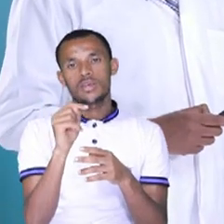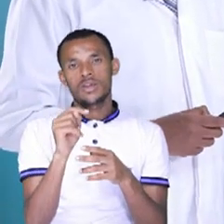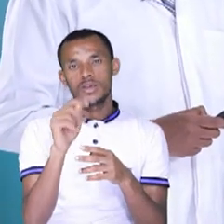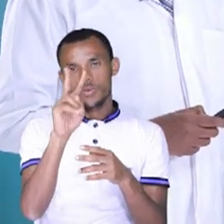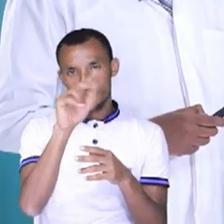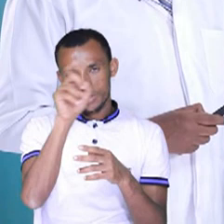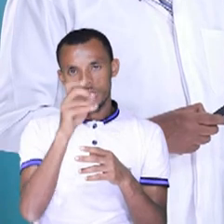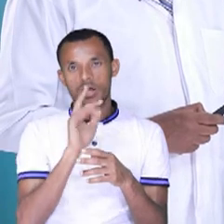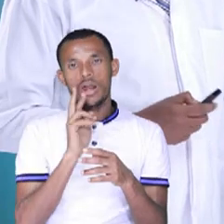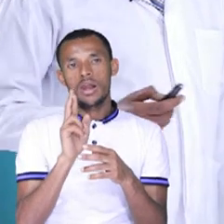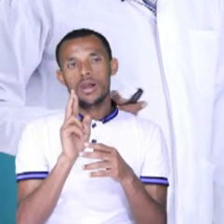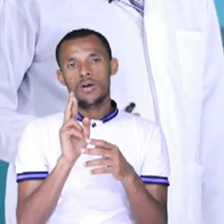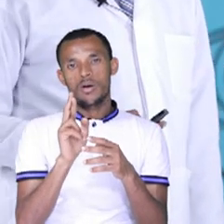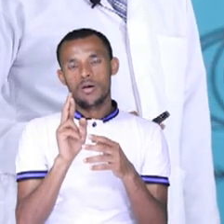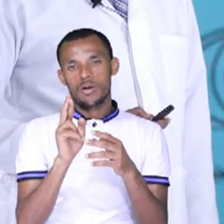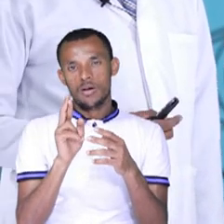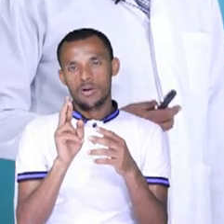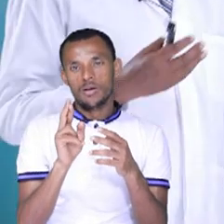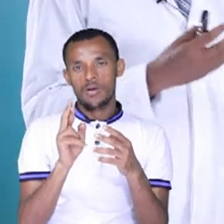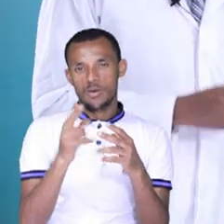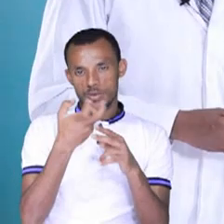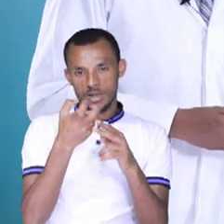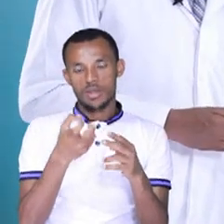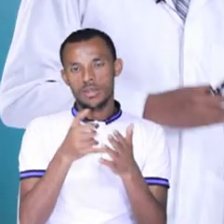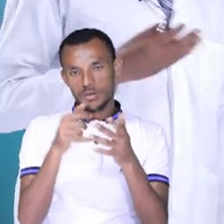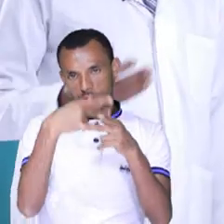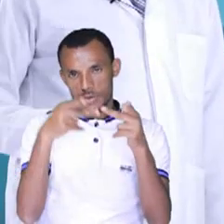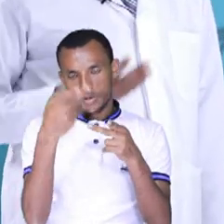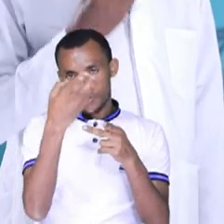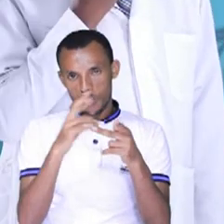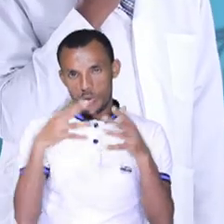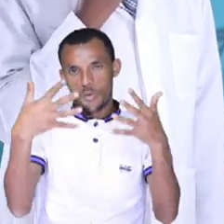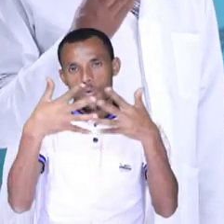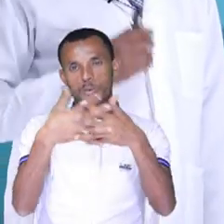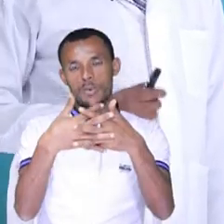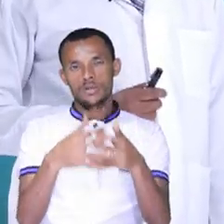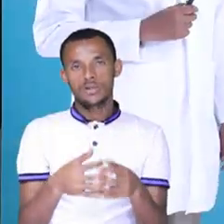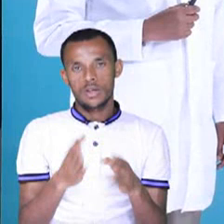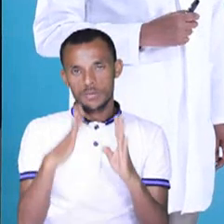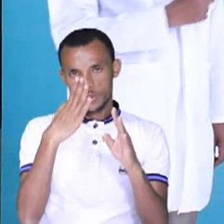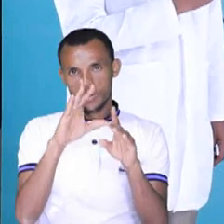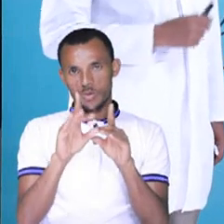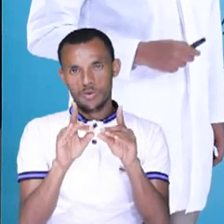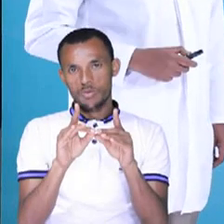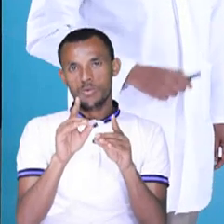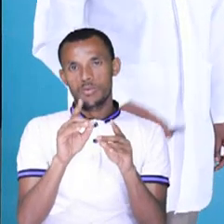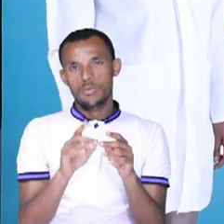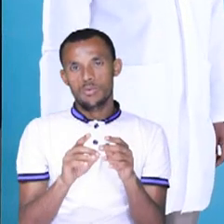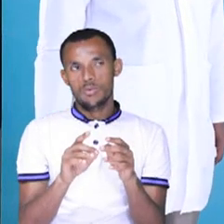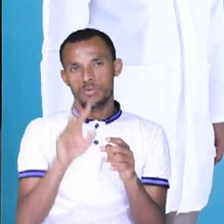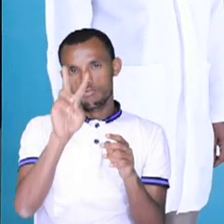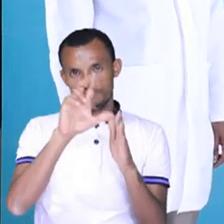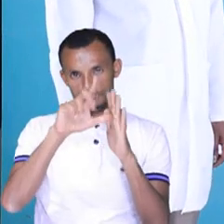compulsory, what type of question is it? Is it permutation or combination? Let me give that 2 minutes to calculate